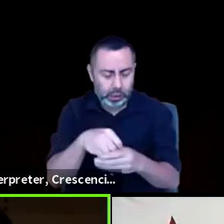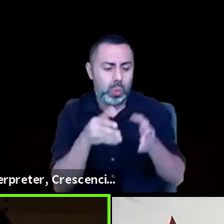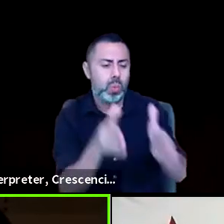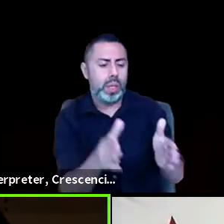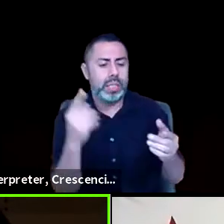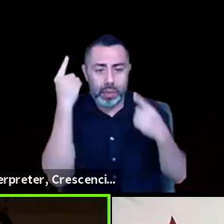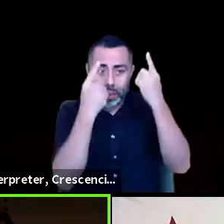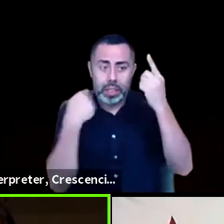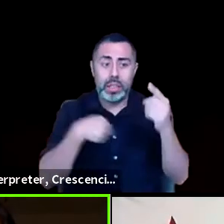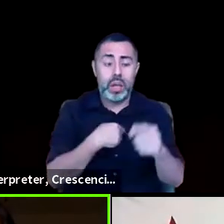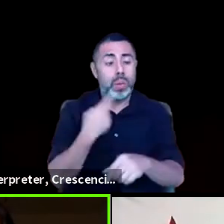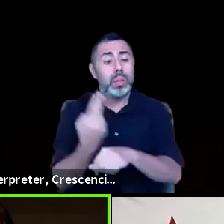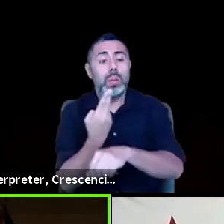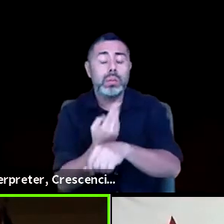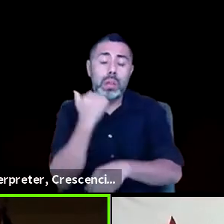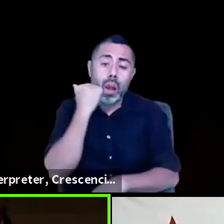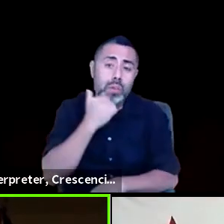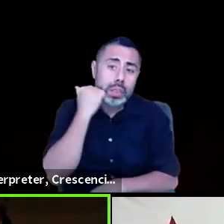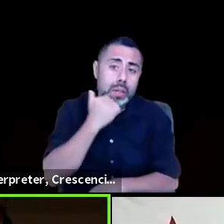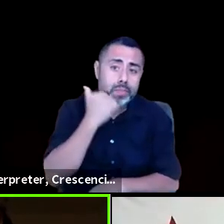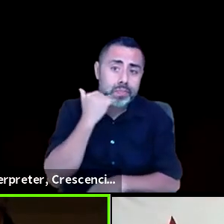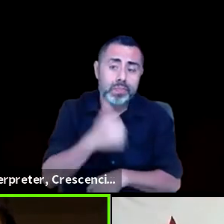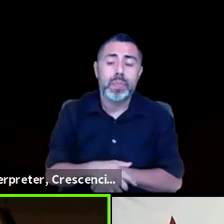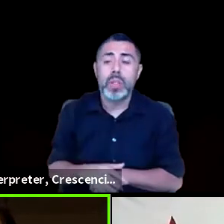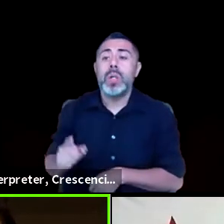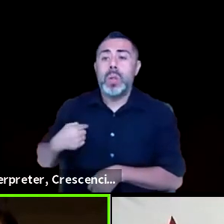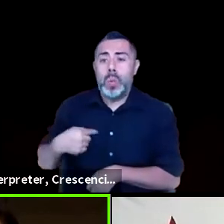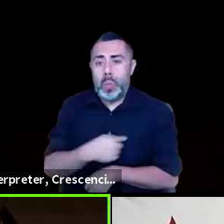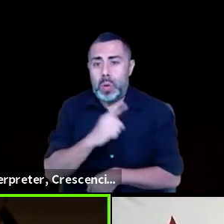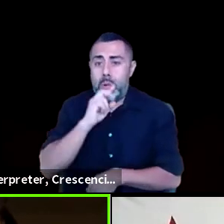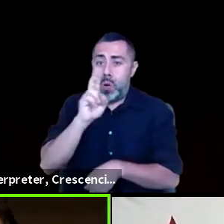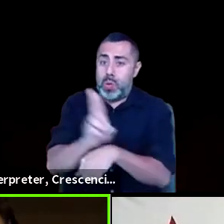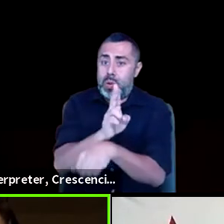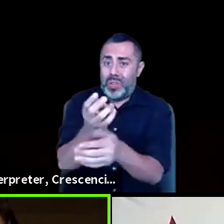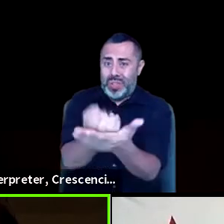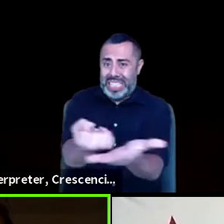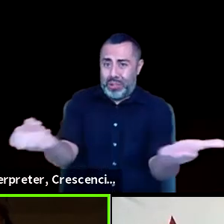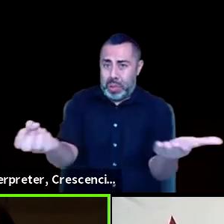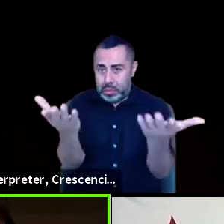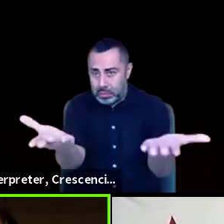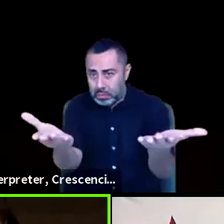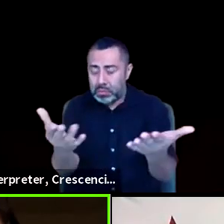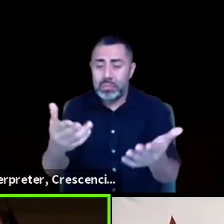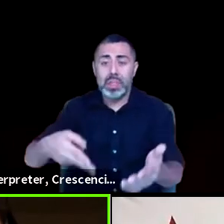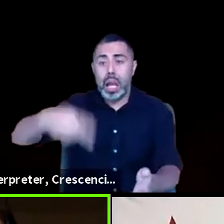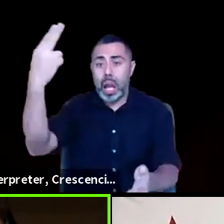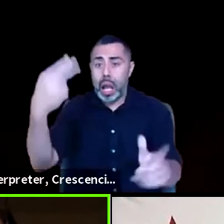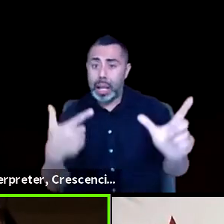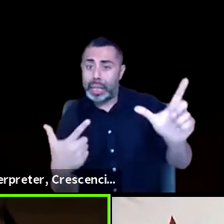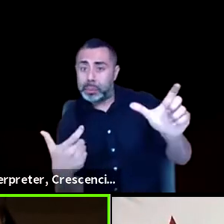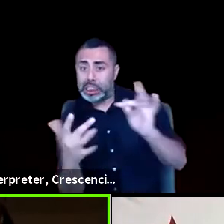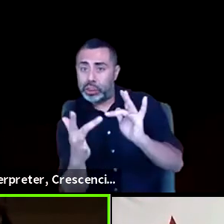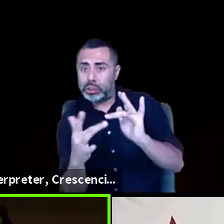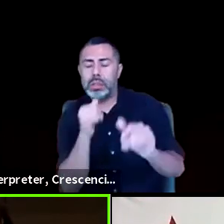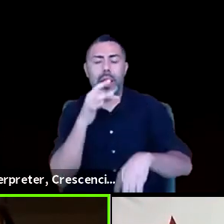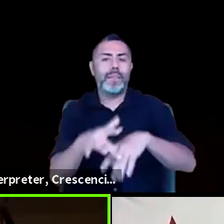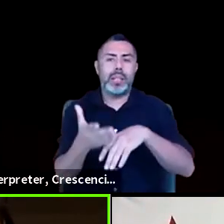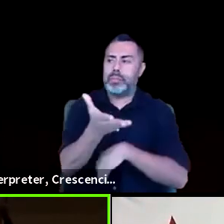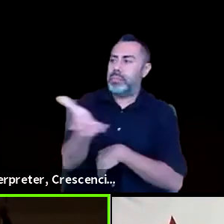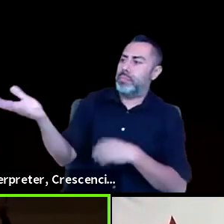use every day. We are using equipment and high-speed internet not available in many Indigenous